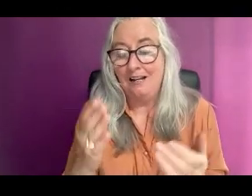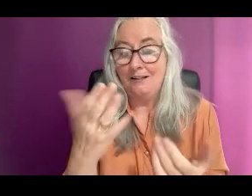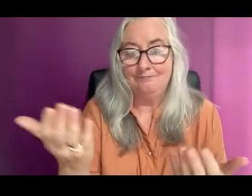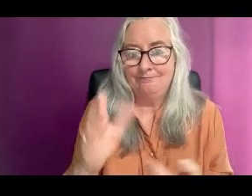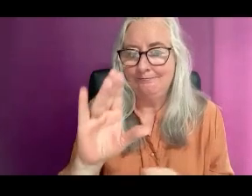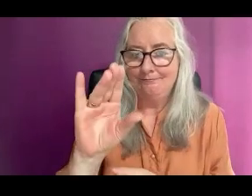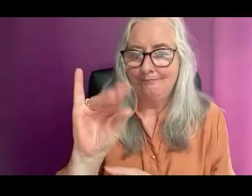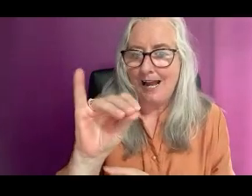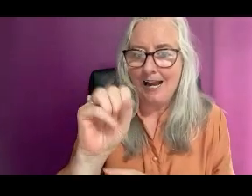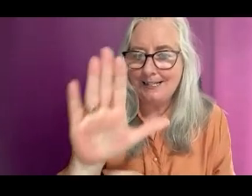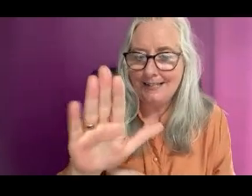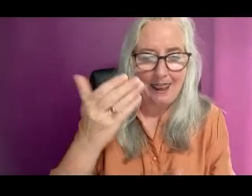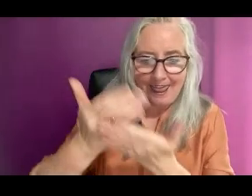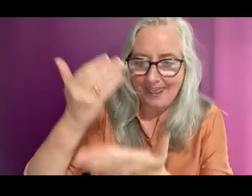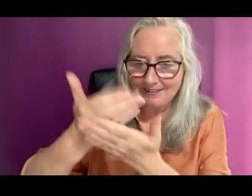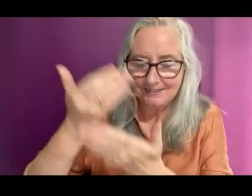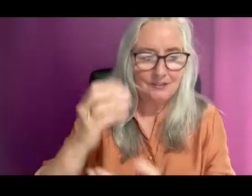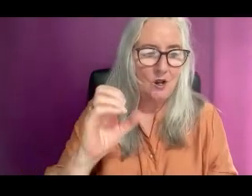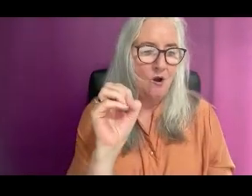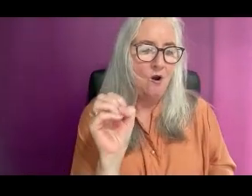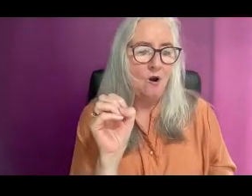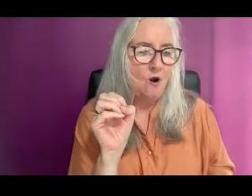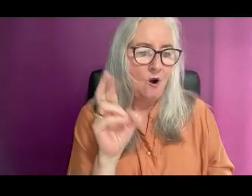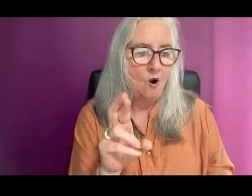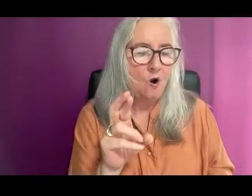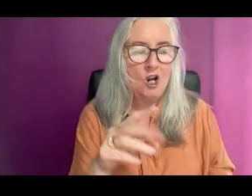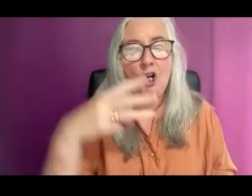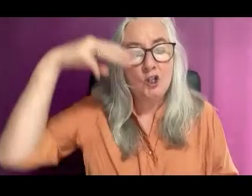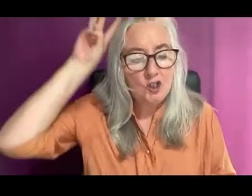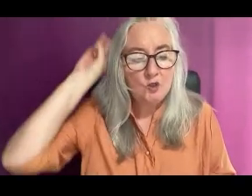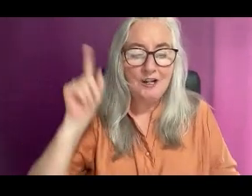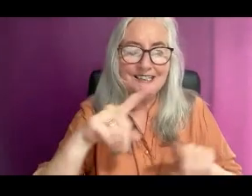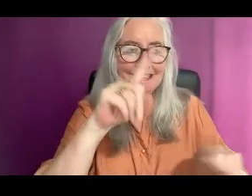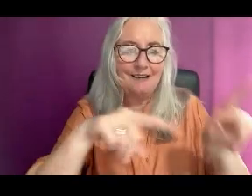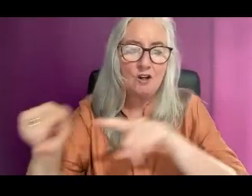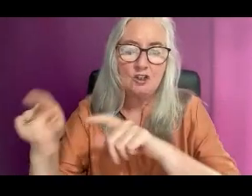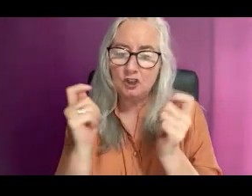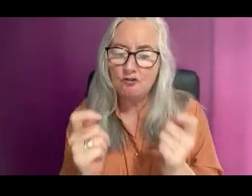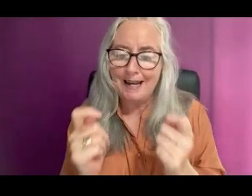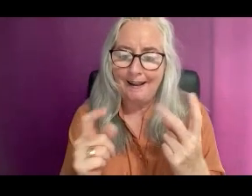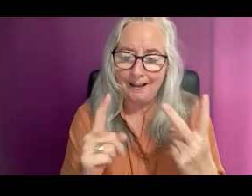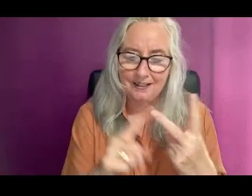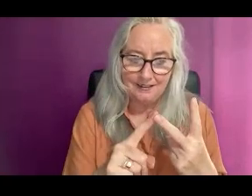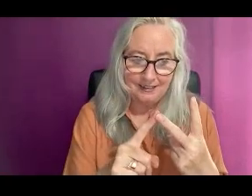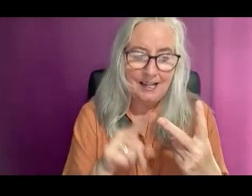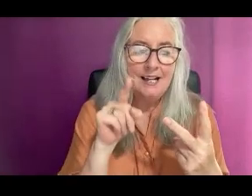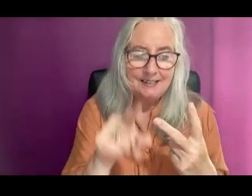Language lessons, or it could be neurodiversity training. So that's what I mean by disability